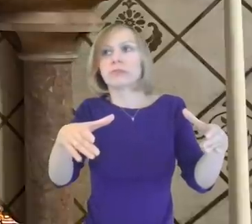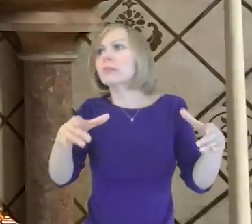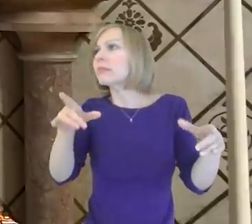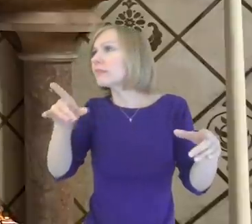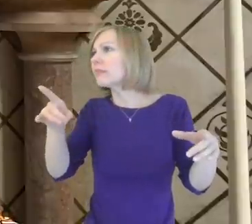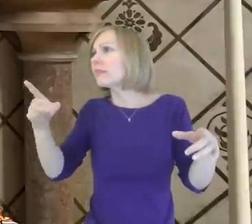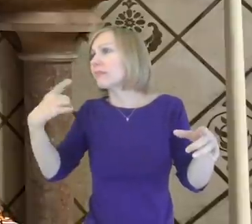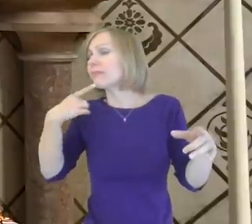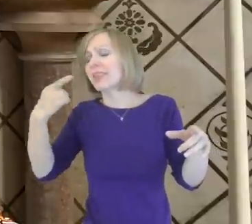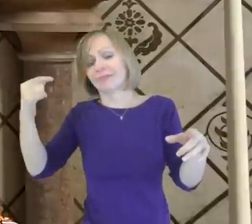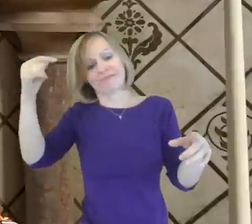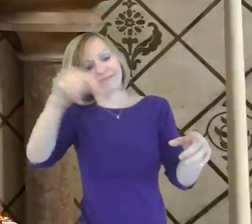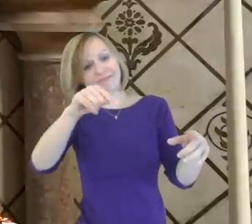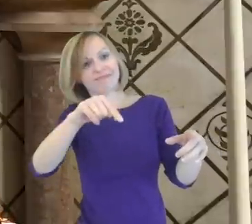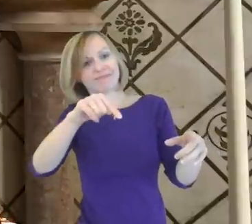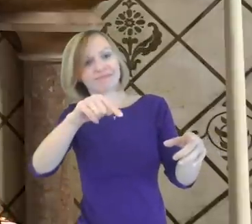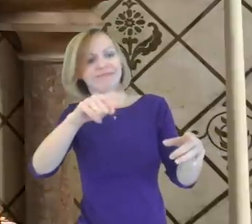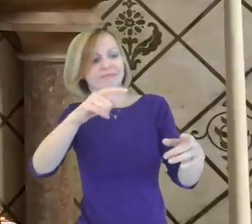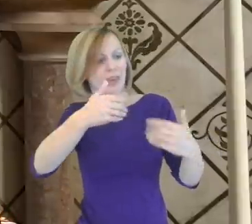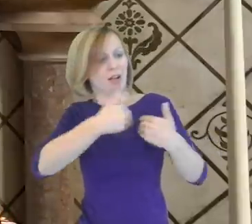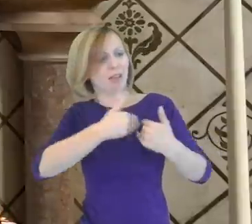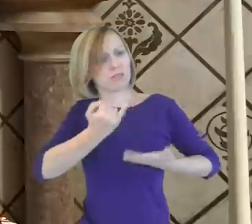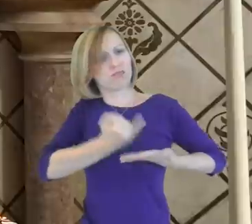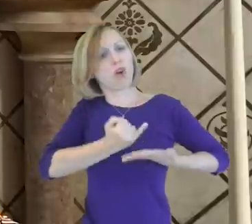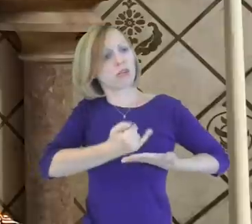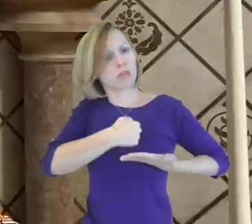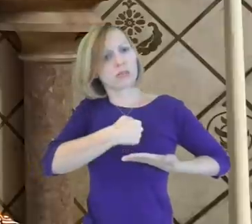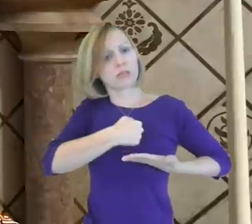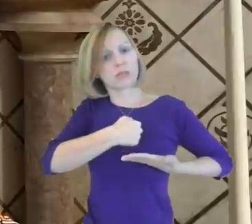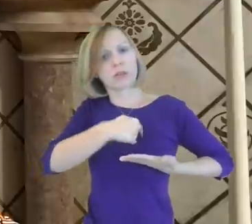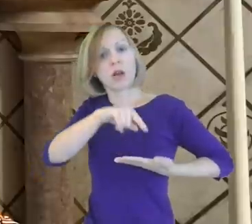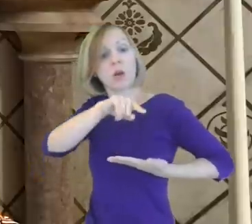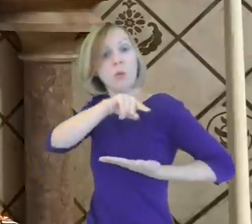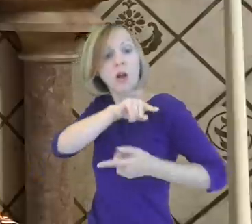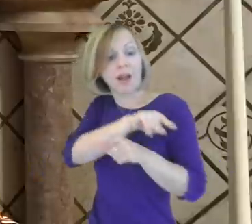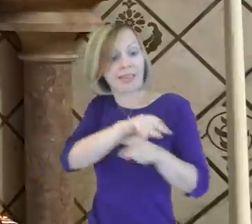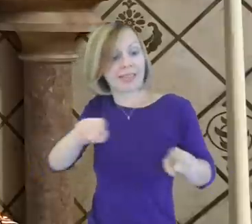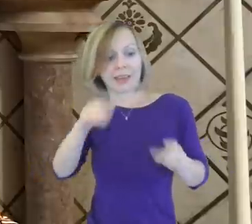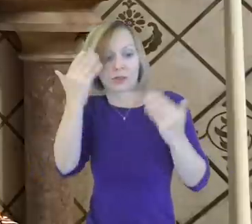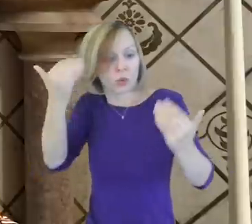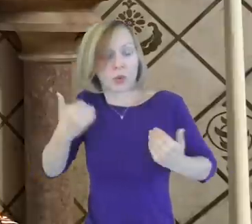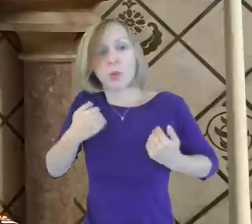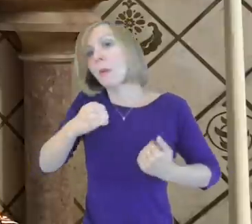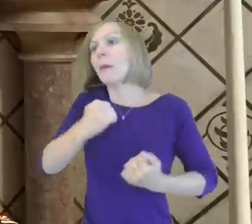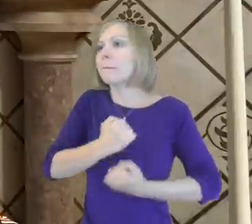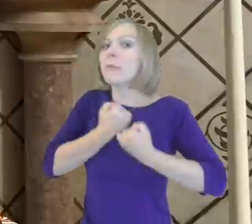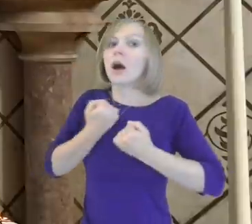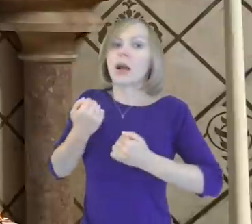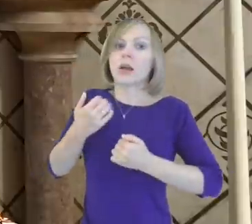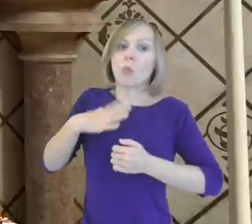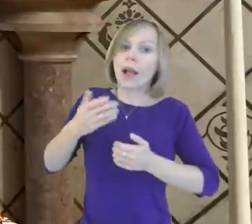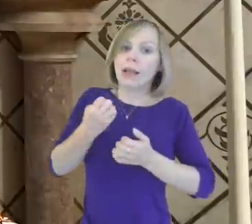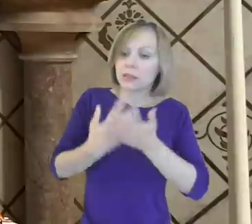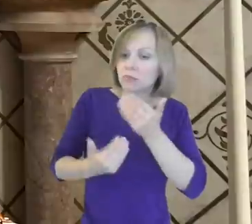it is a people that do err in their hearts, for they have not known my ways.